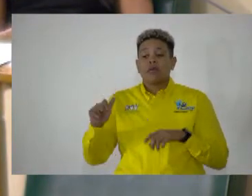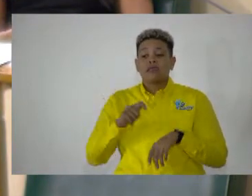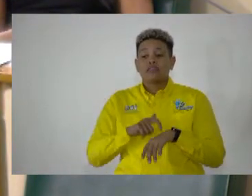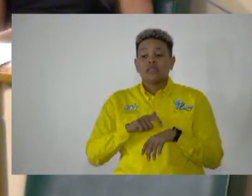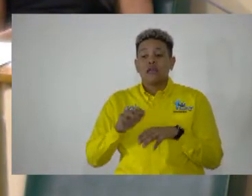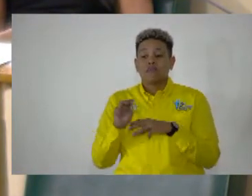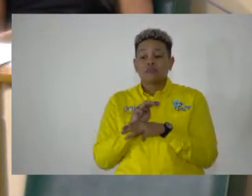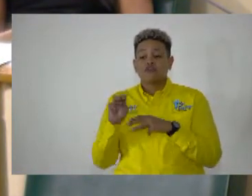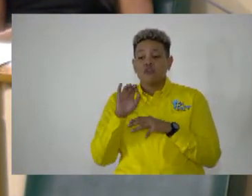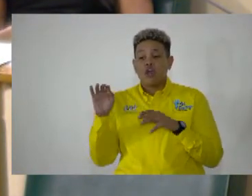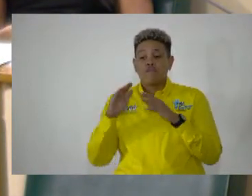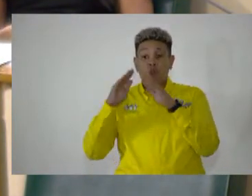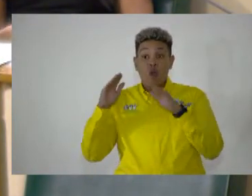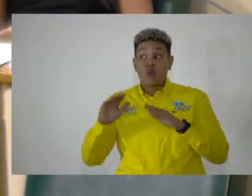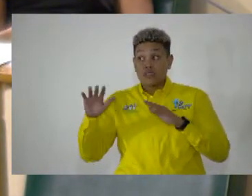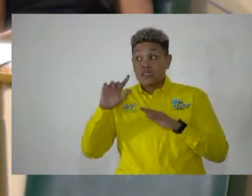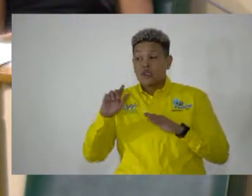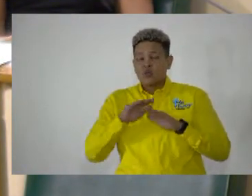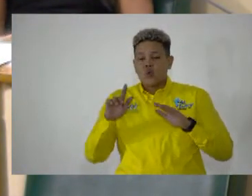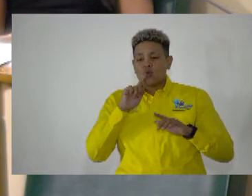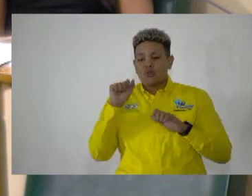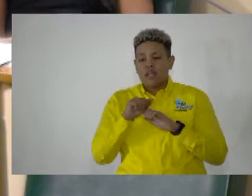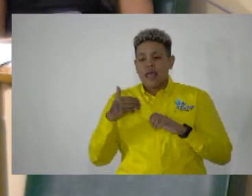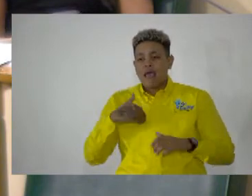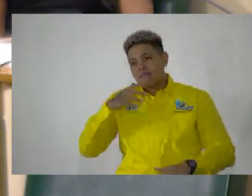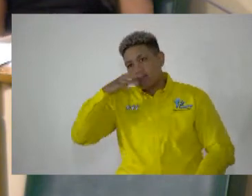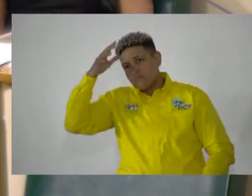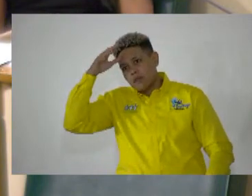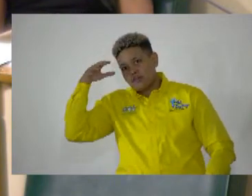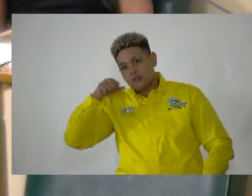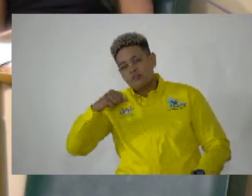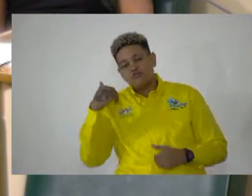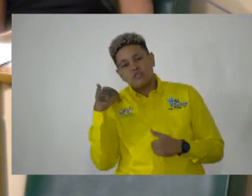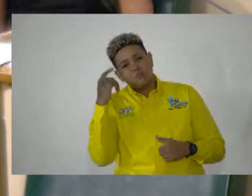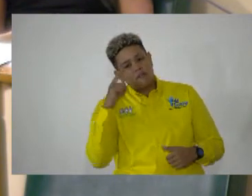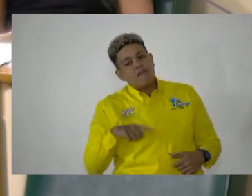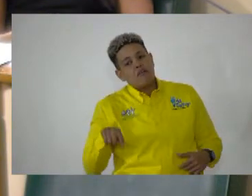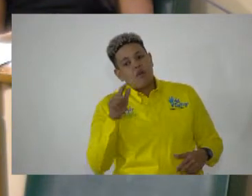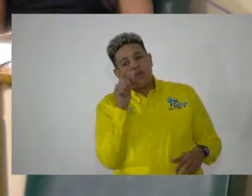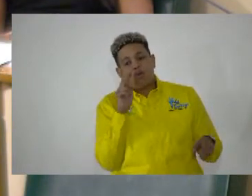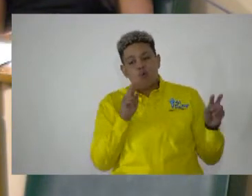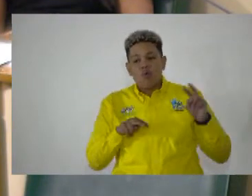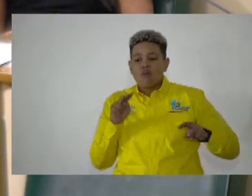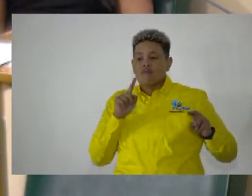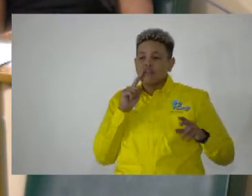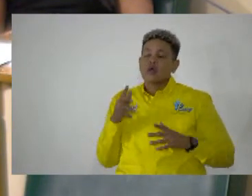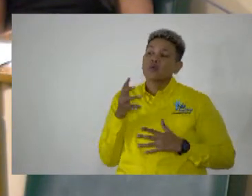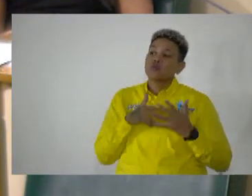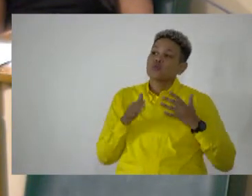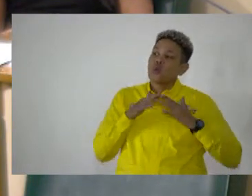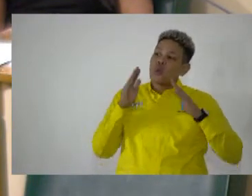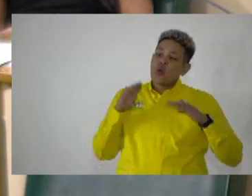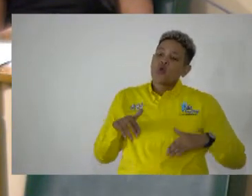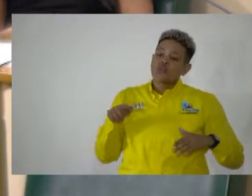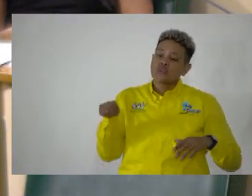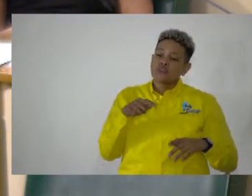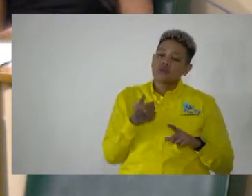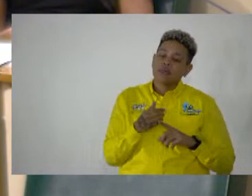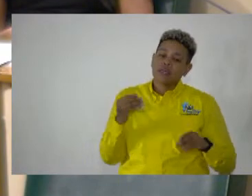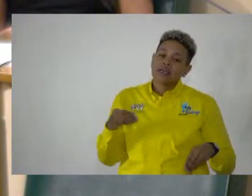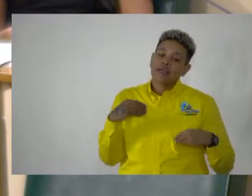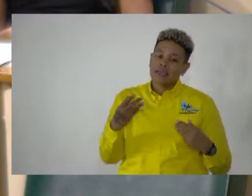Ministry of Housing. And so they don't really have a parent body that is overseeing them. They were social housing, they were